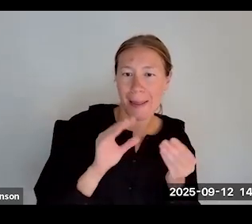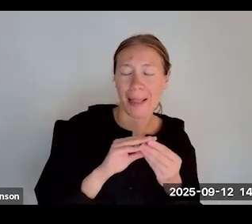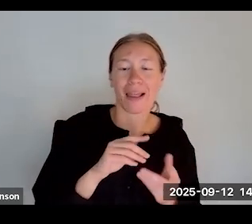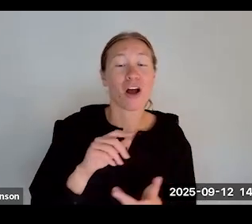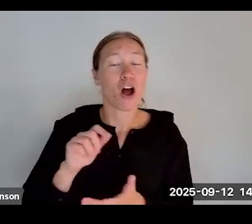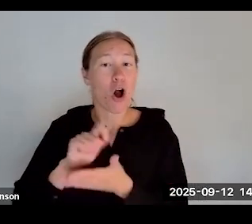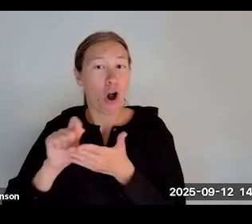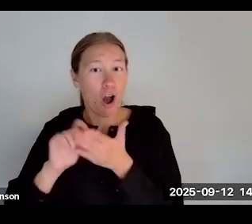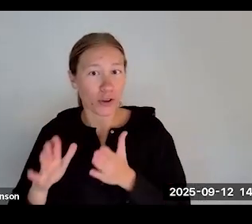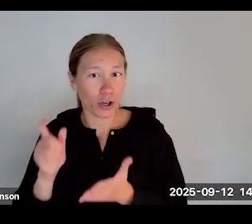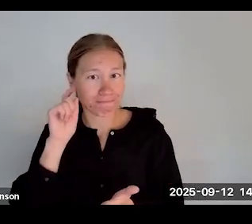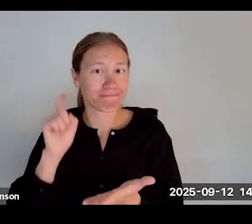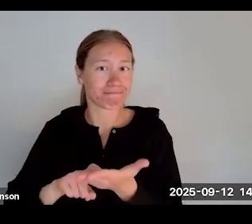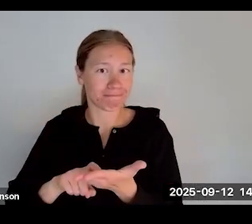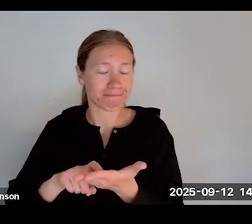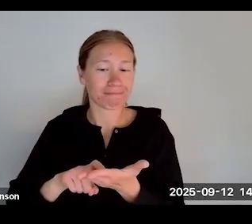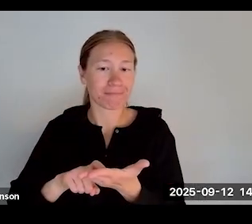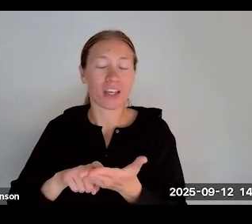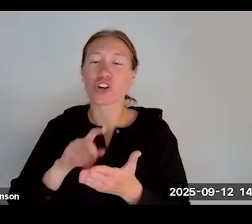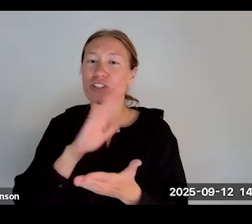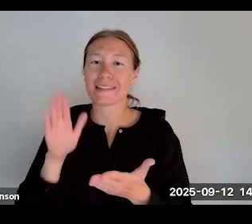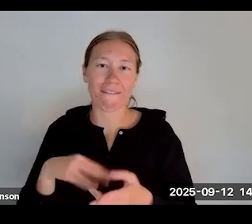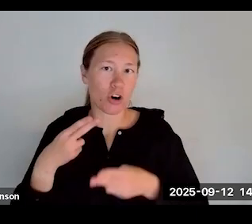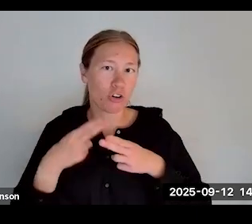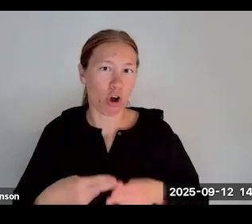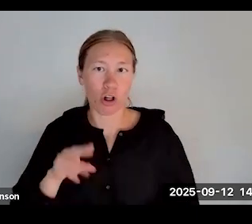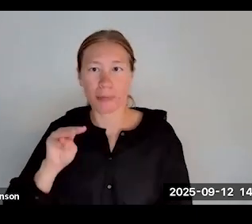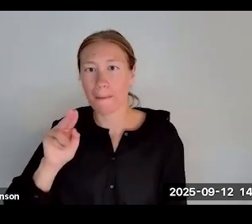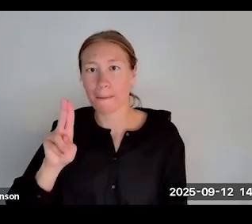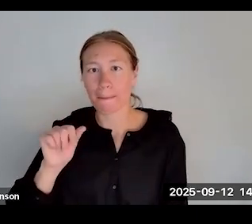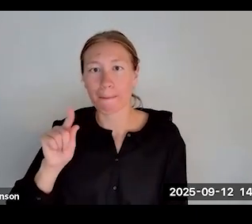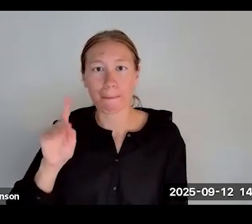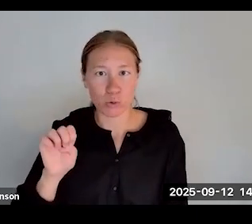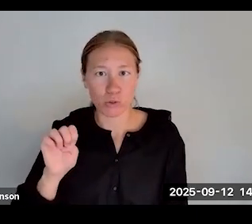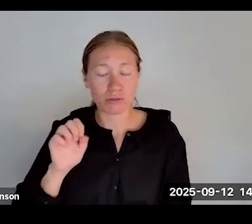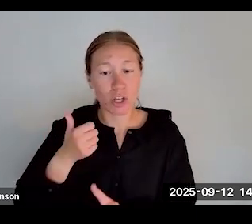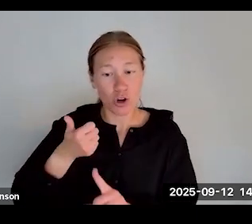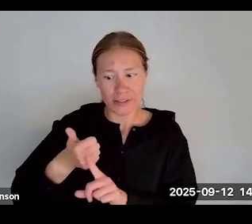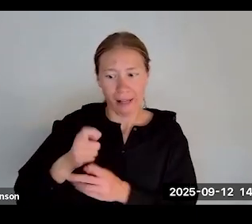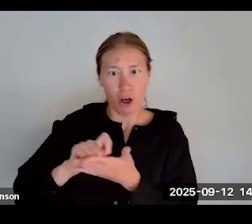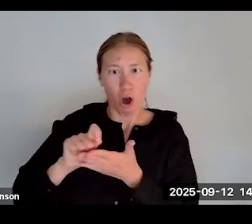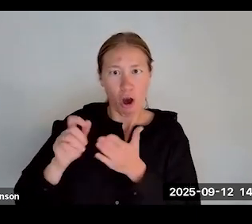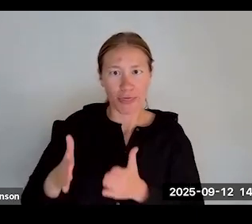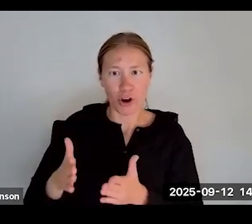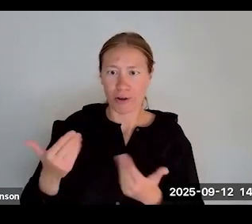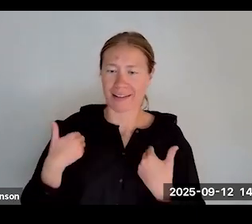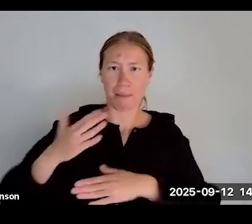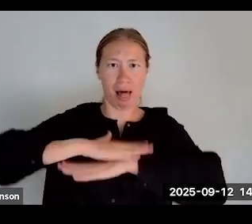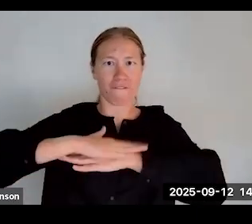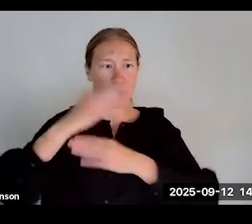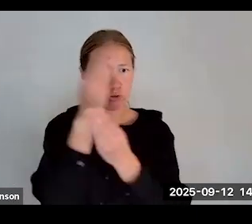she intentionally never refers to Raina as mute. As an author who has a platform through these books, she feels it's part